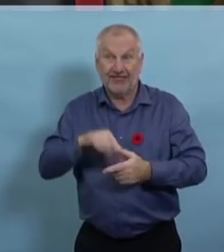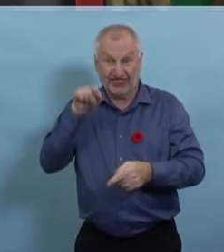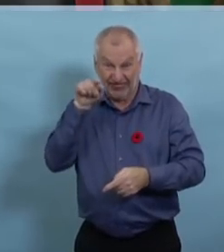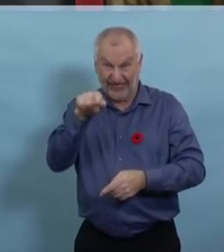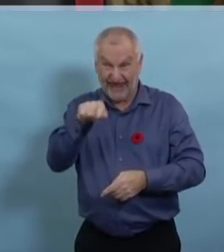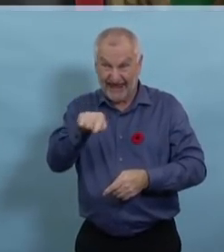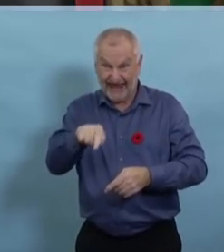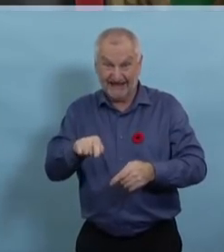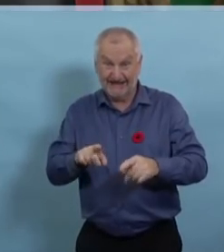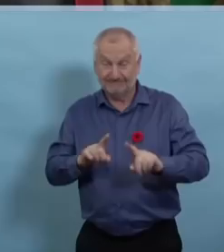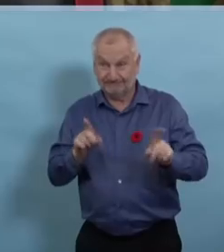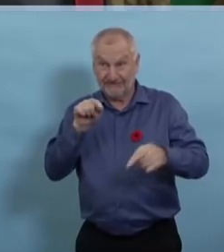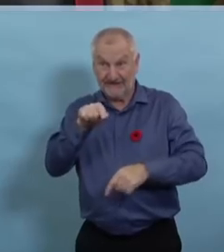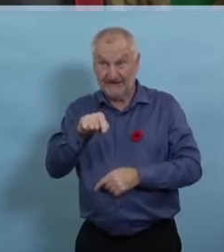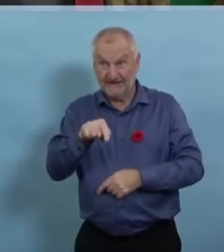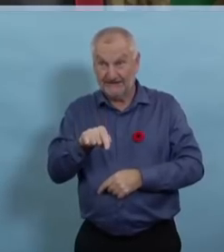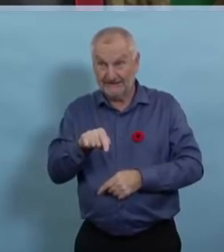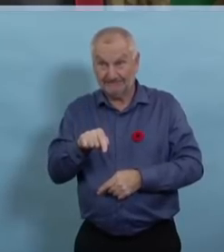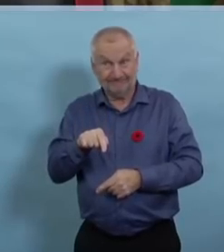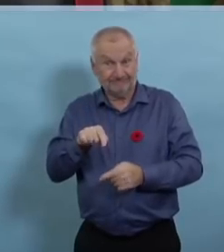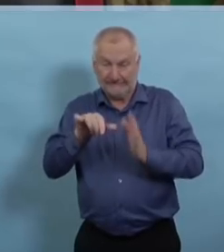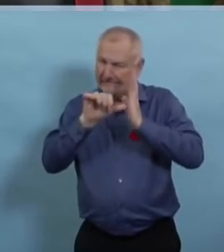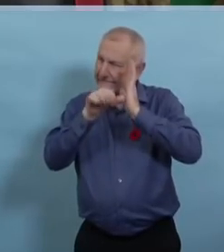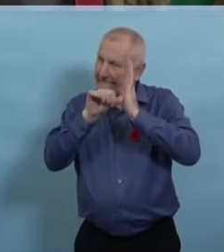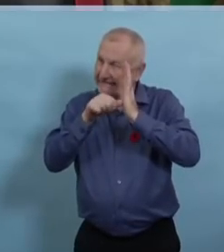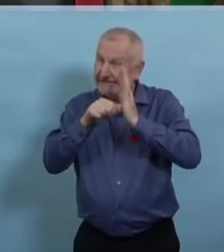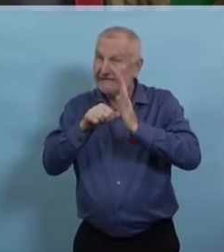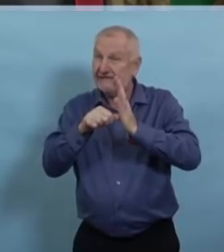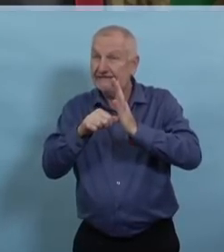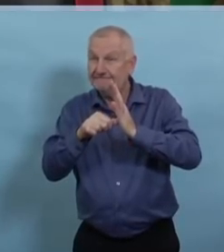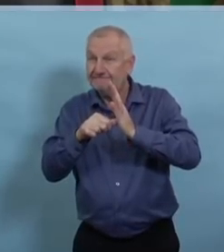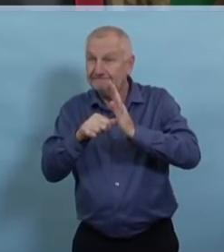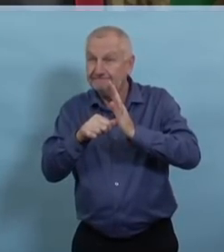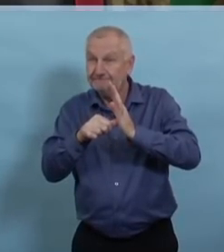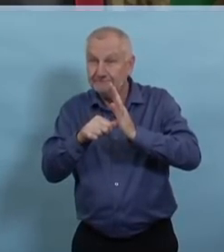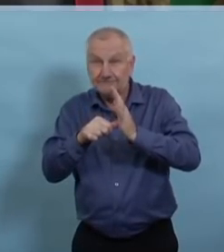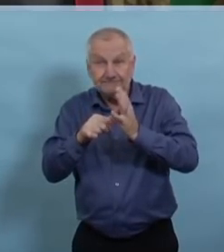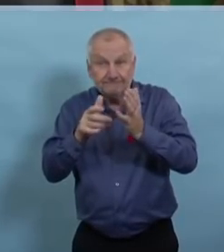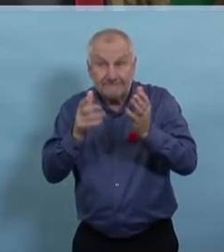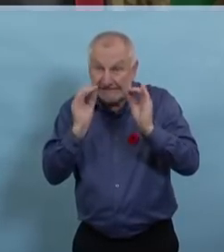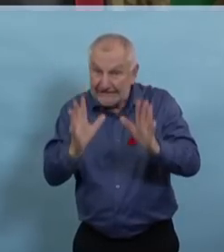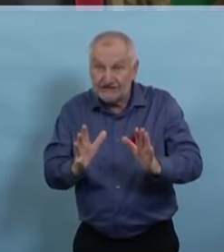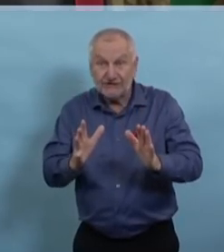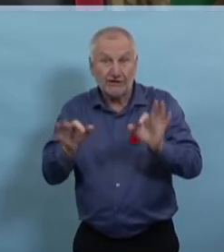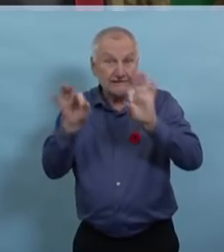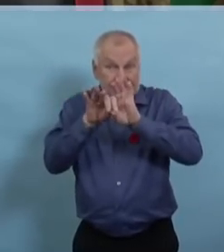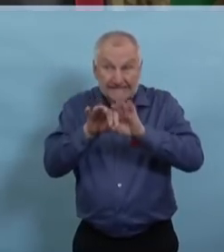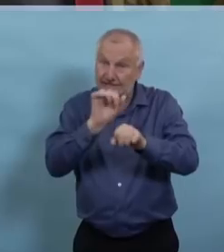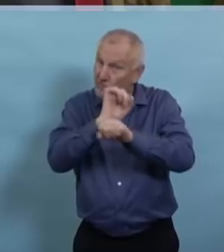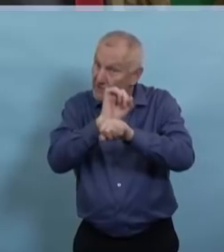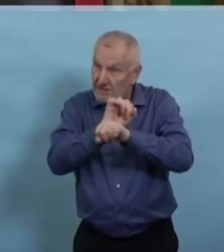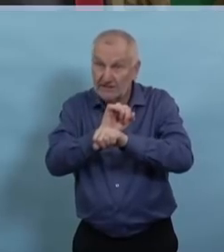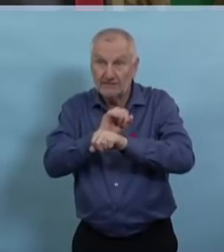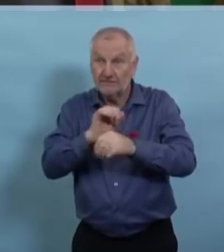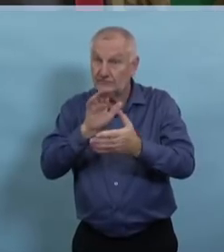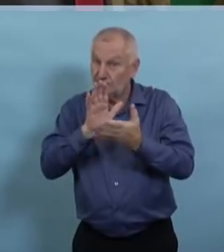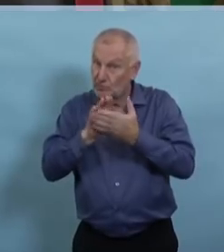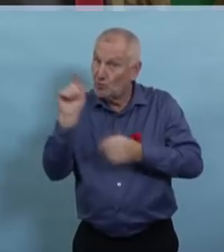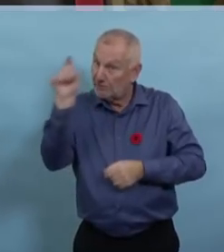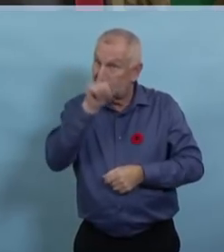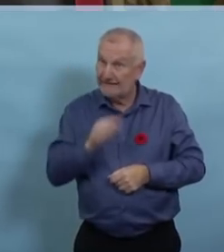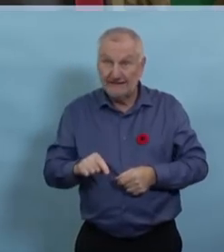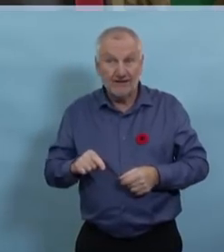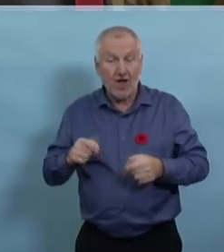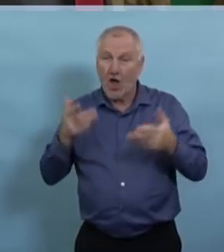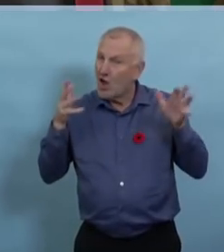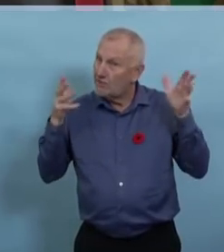important work that teachers and school divisions have already undertaken. And so this is intended to really be a repository that all teachers from